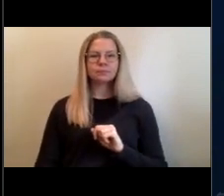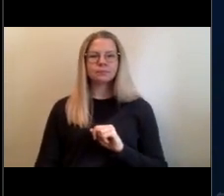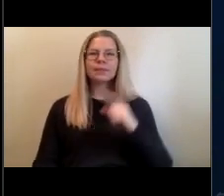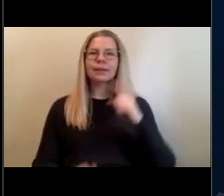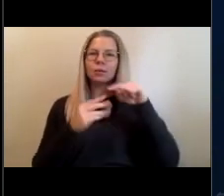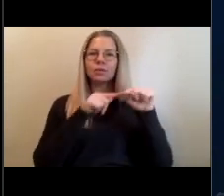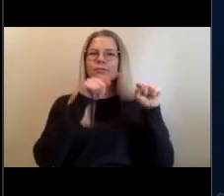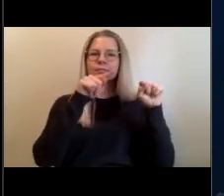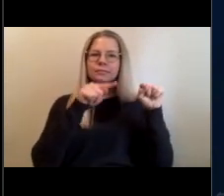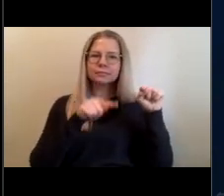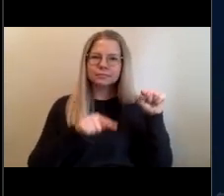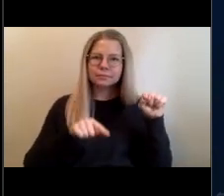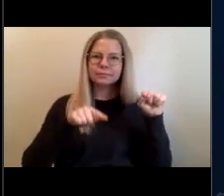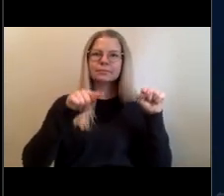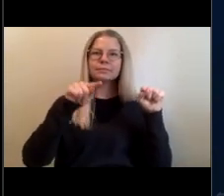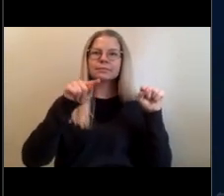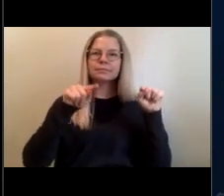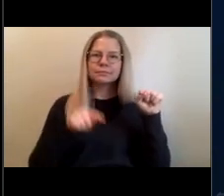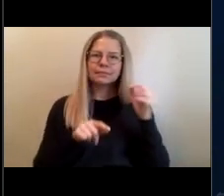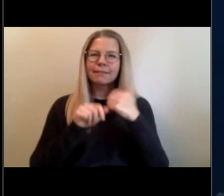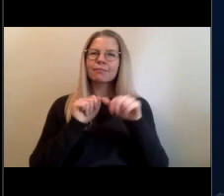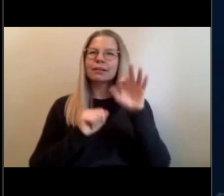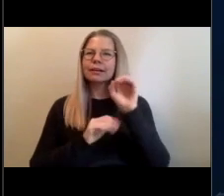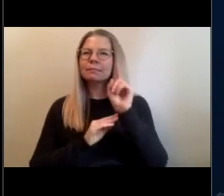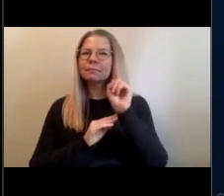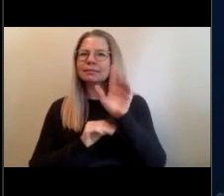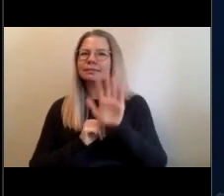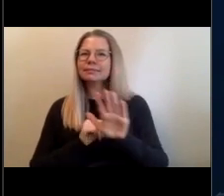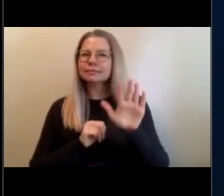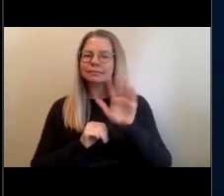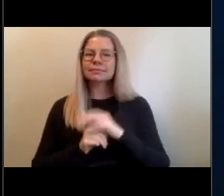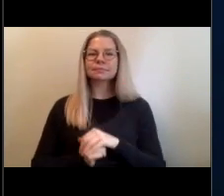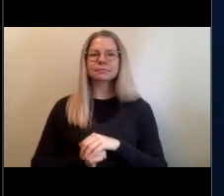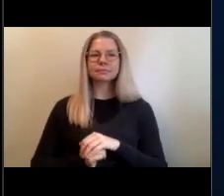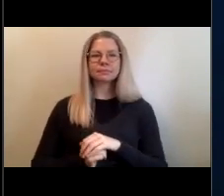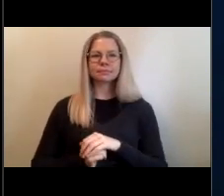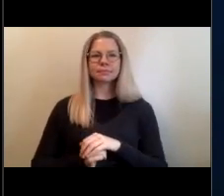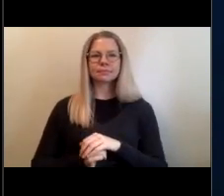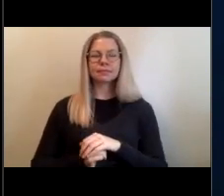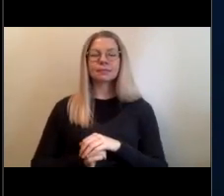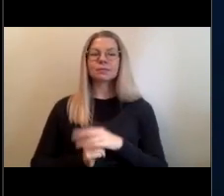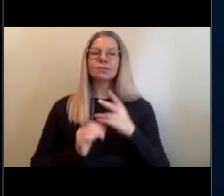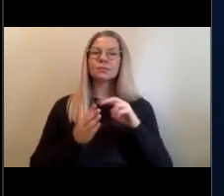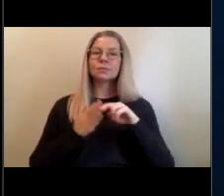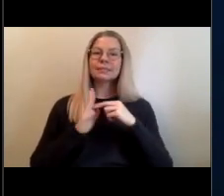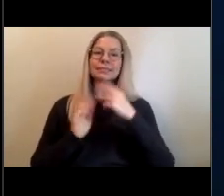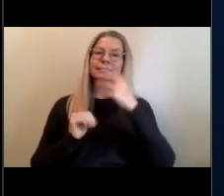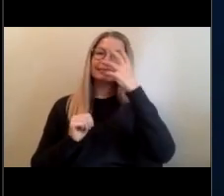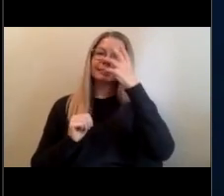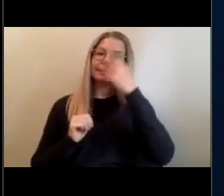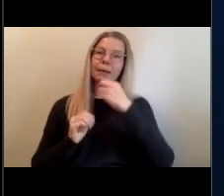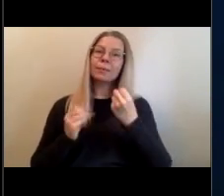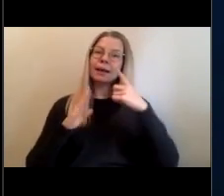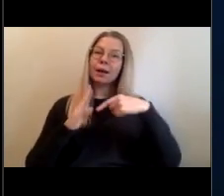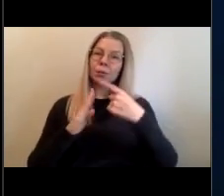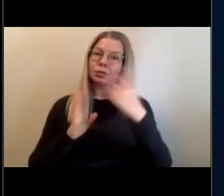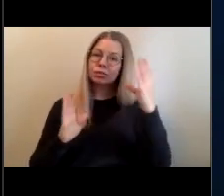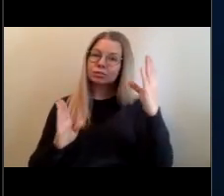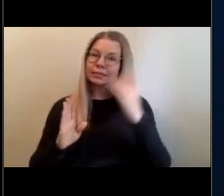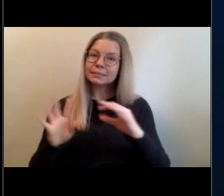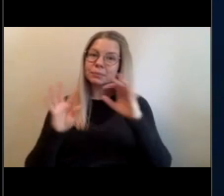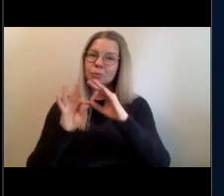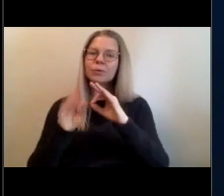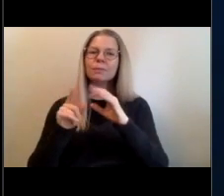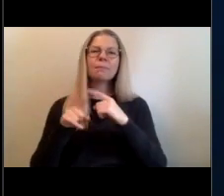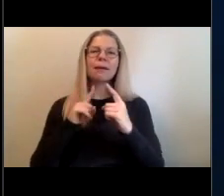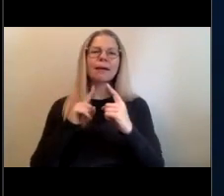every 90 minutes or so. You'll be able to see that it's not just how many hours you've spent sleeping that matters, but it's the structure or